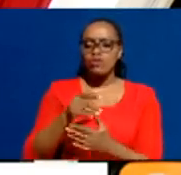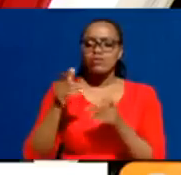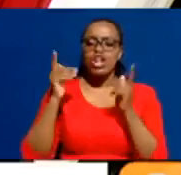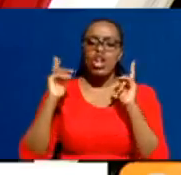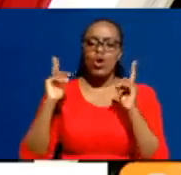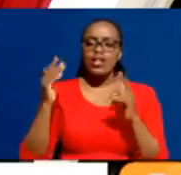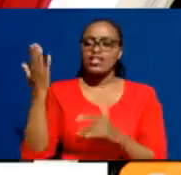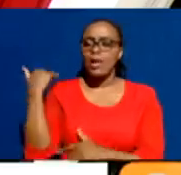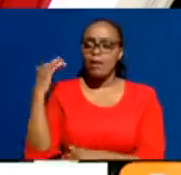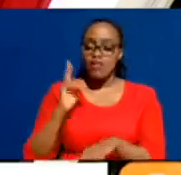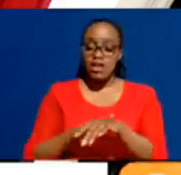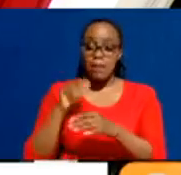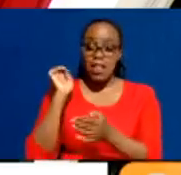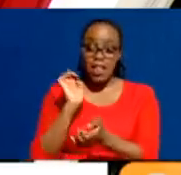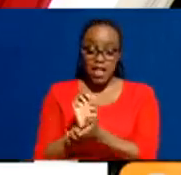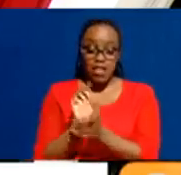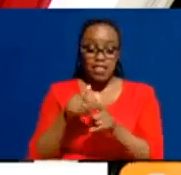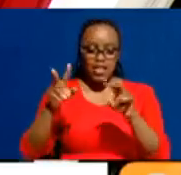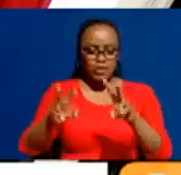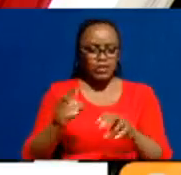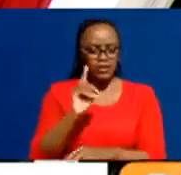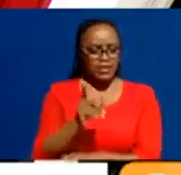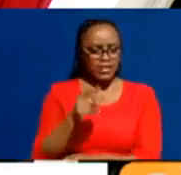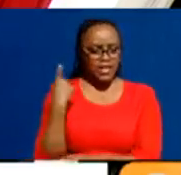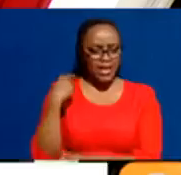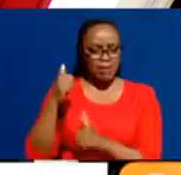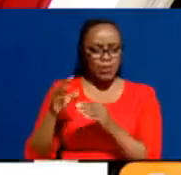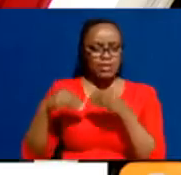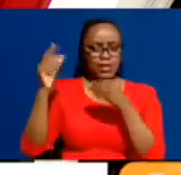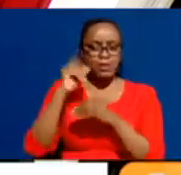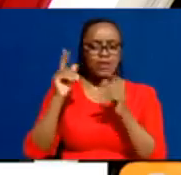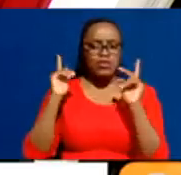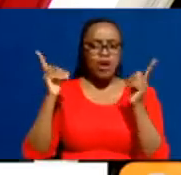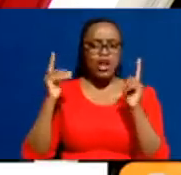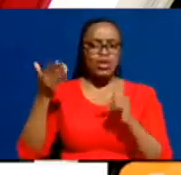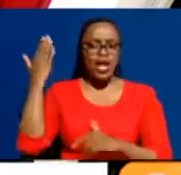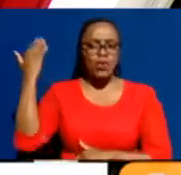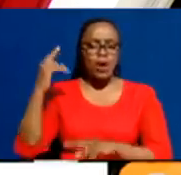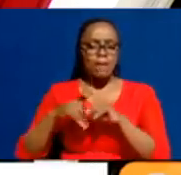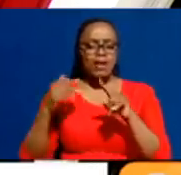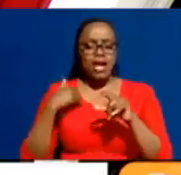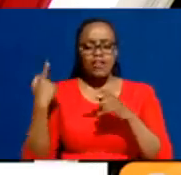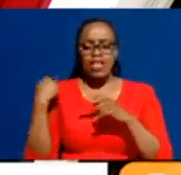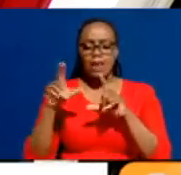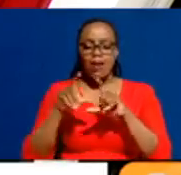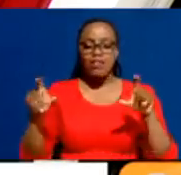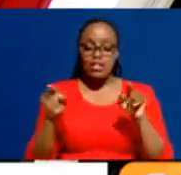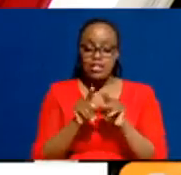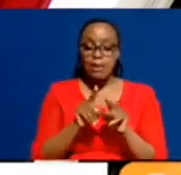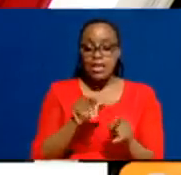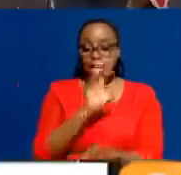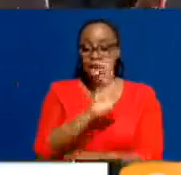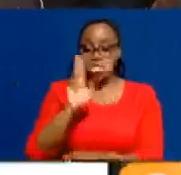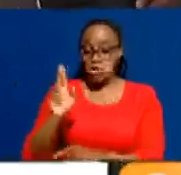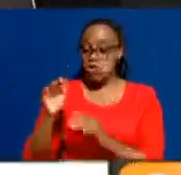earlier. And when they arrested, when we discover actually this is a number plate that was issued to a tractor, but that number plate is on a Range Rover in Nairobi and